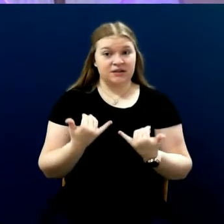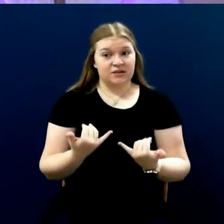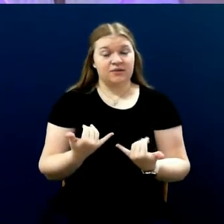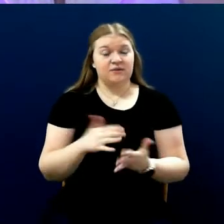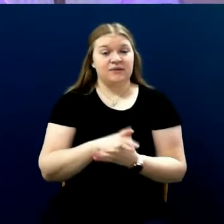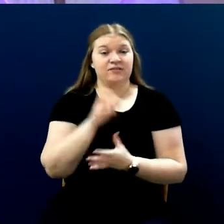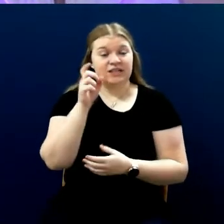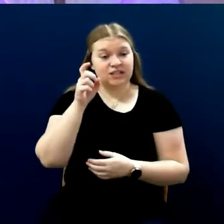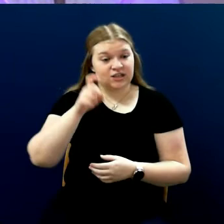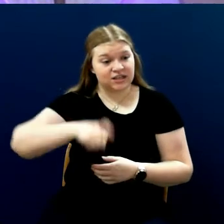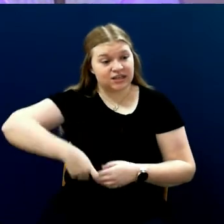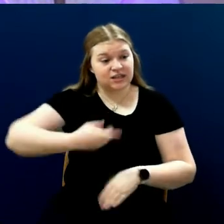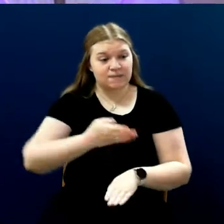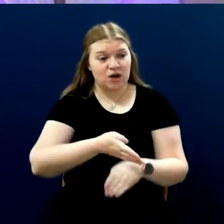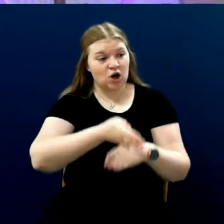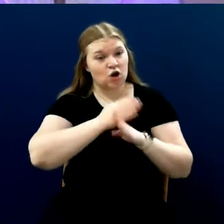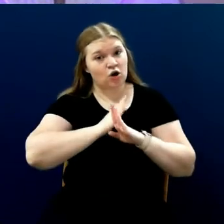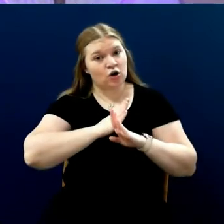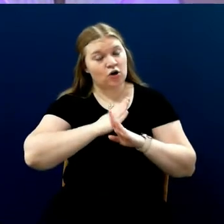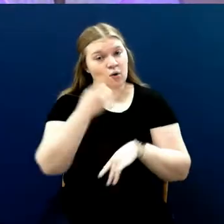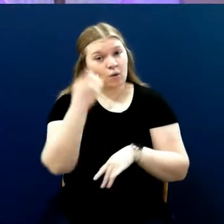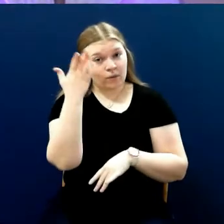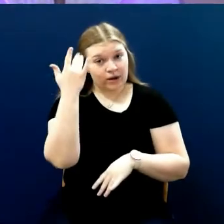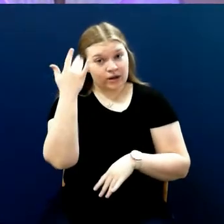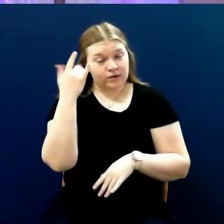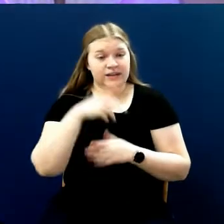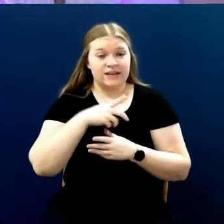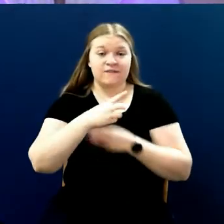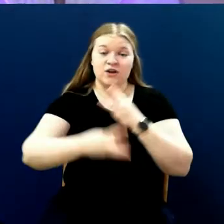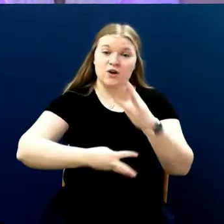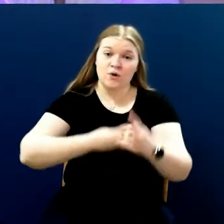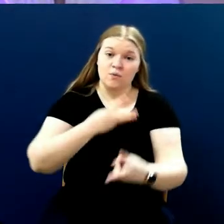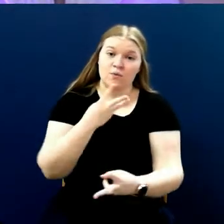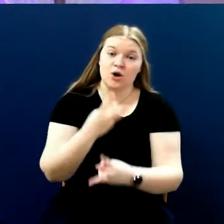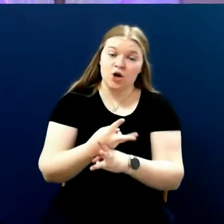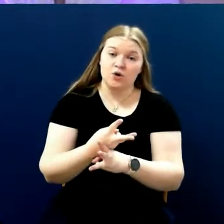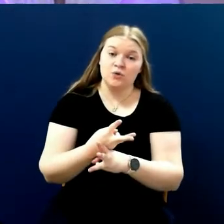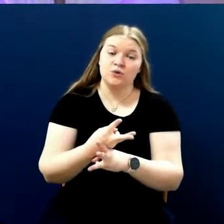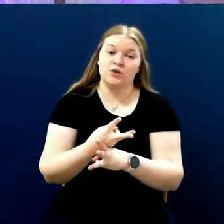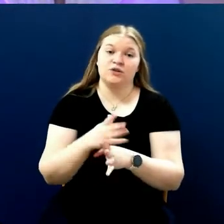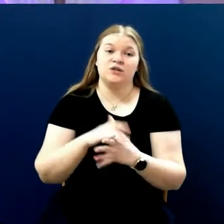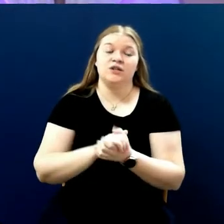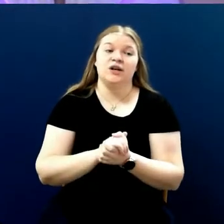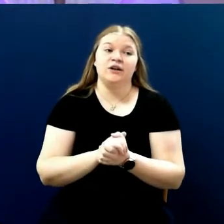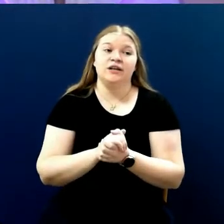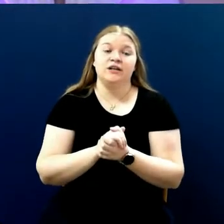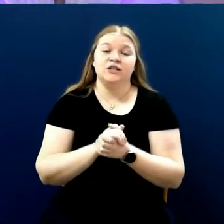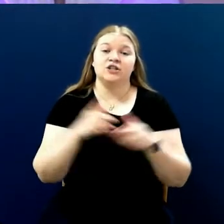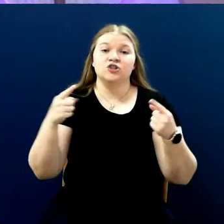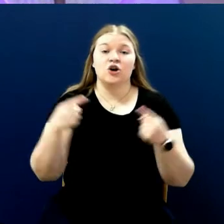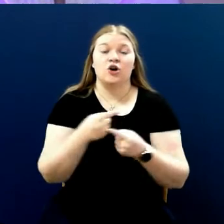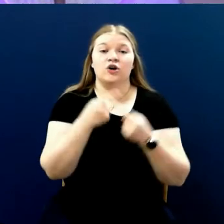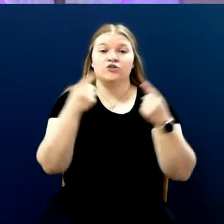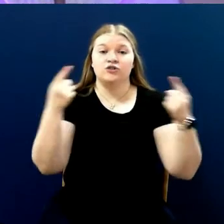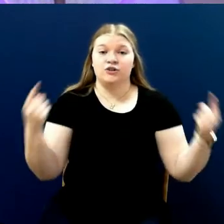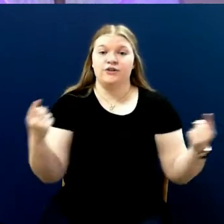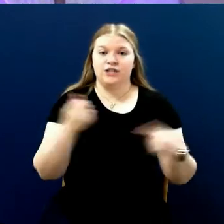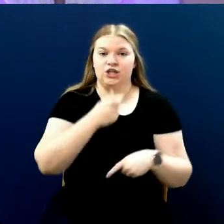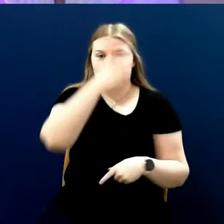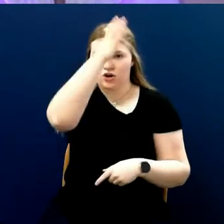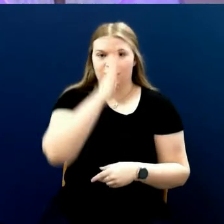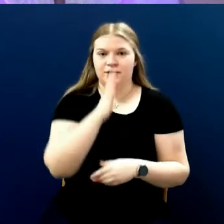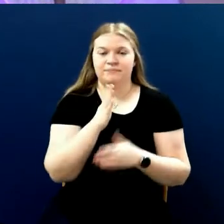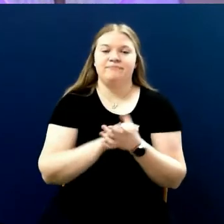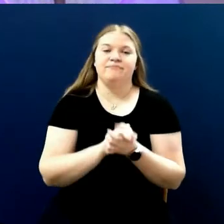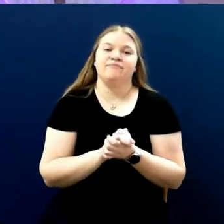need to be on guard because we live in a world that is contrary to God. And